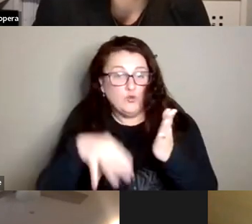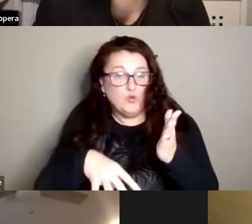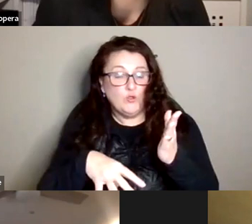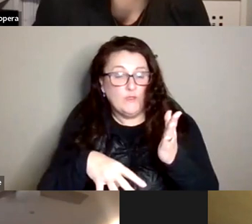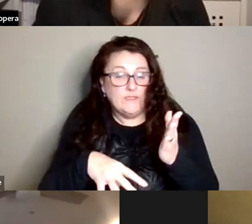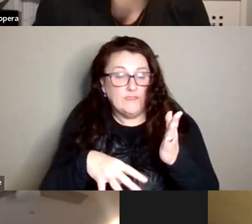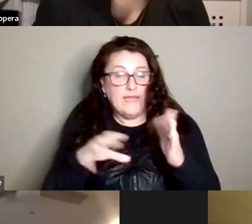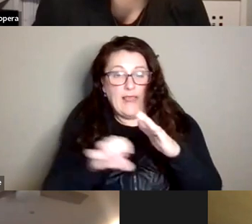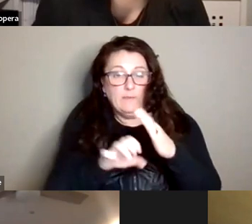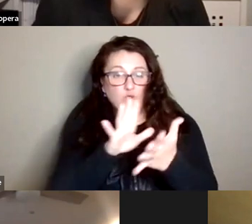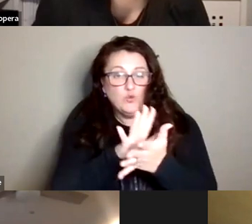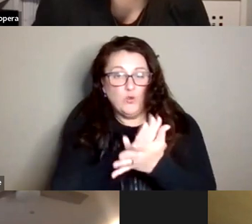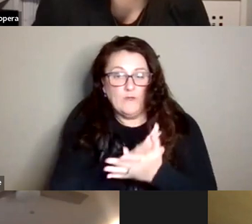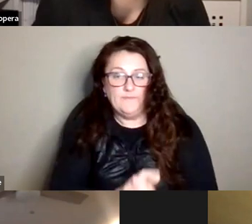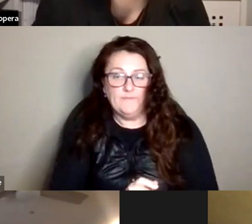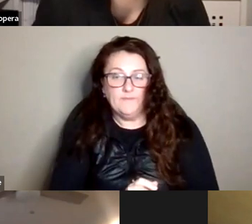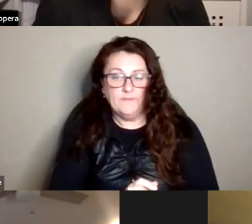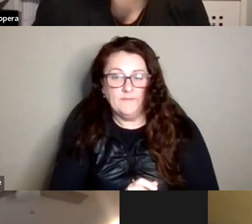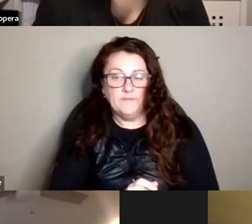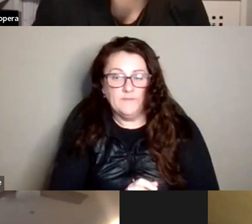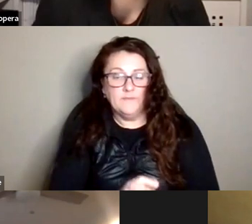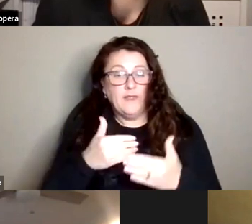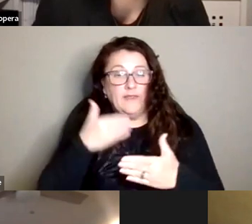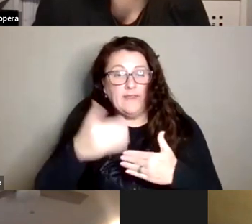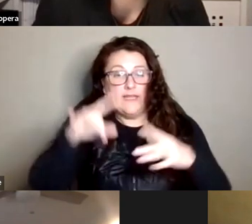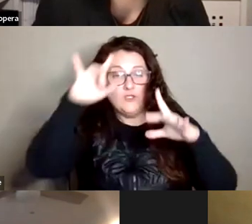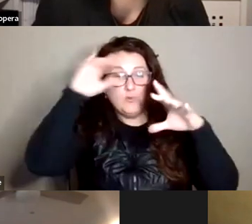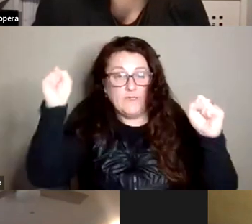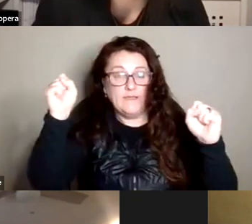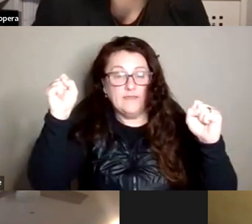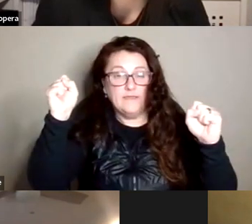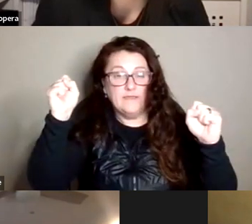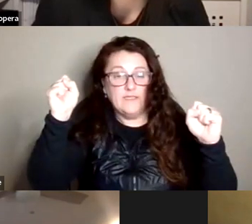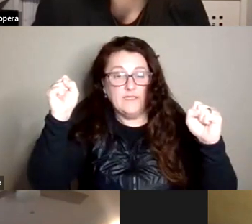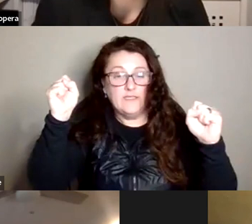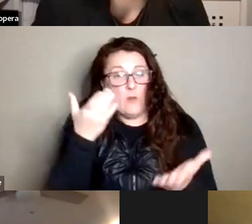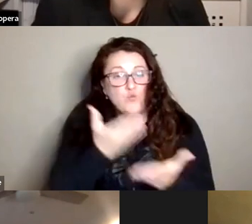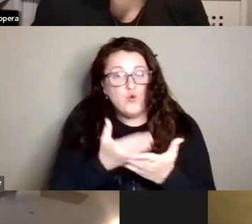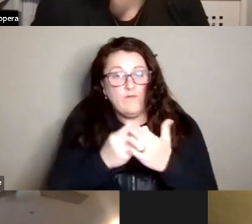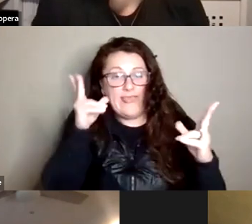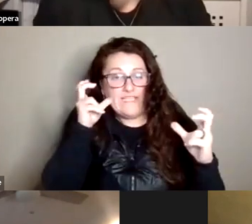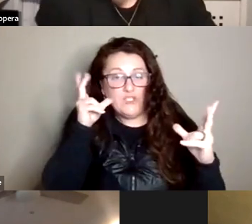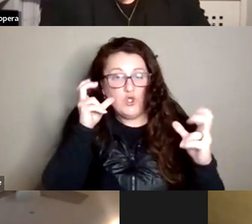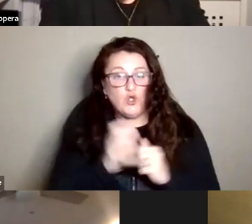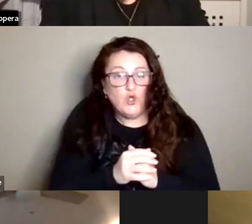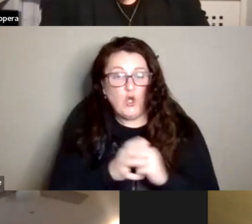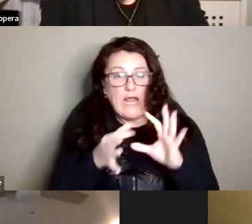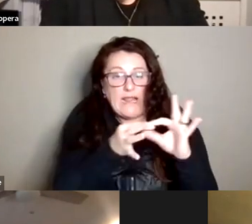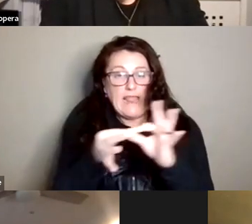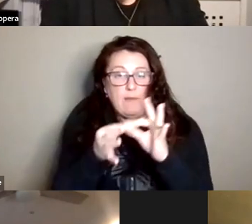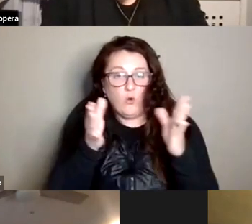Bates Elementary School. The next superintendent should be a proven listener and